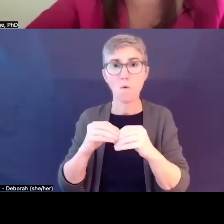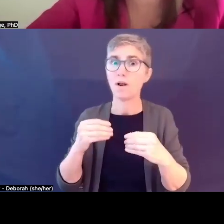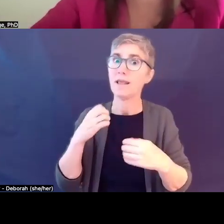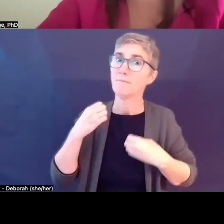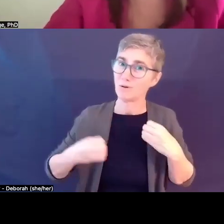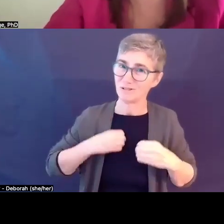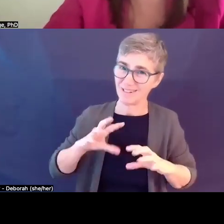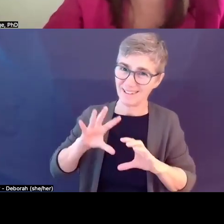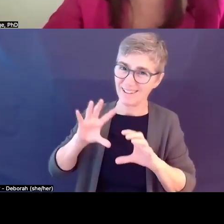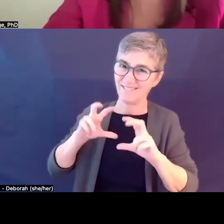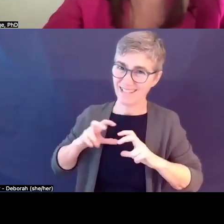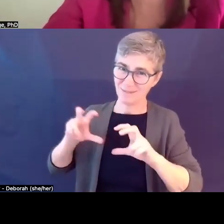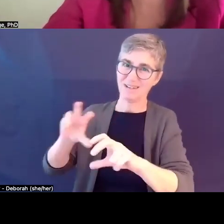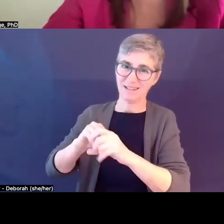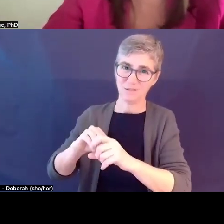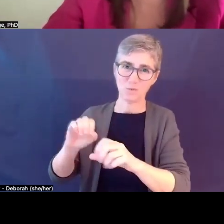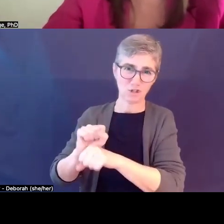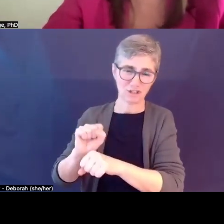our work. Next slide.